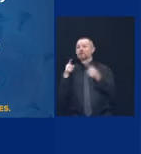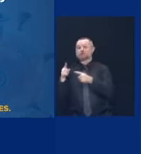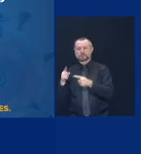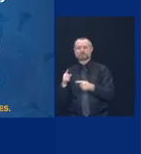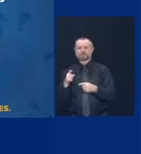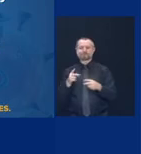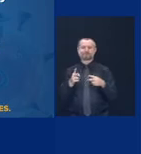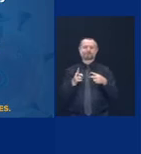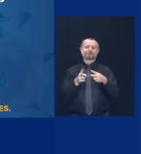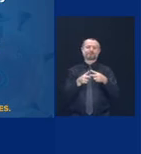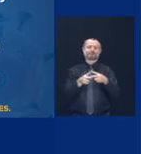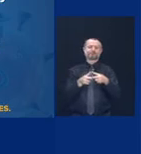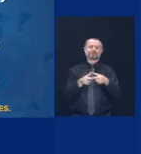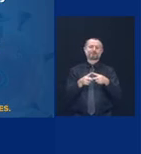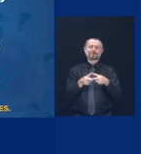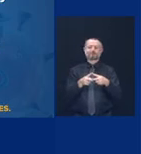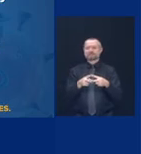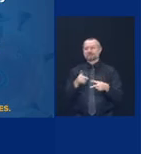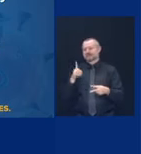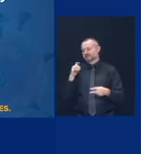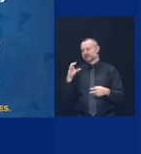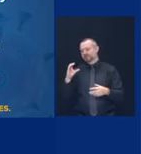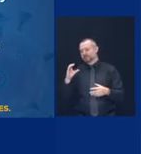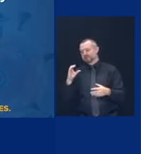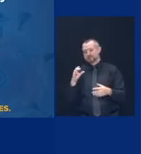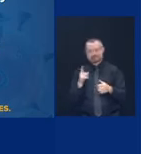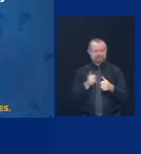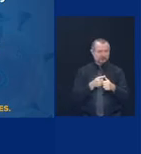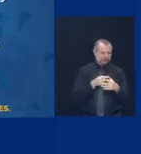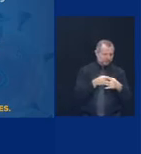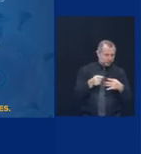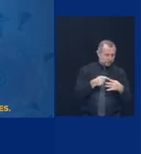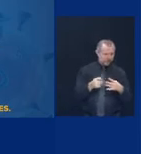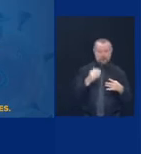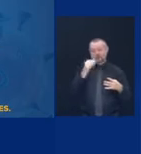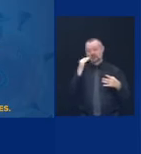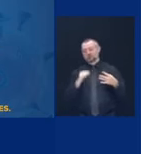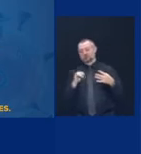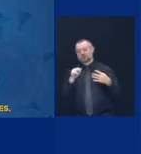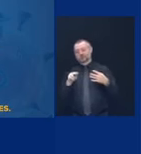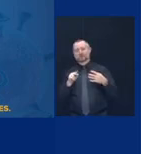period, you'll know where you are January 10, January 15.